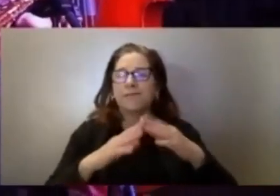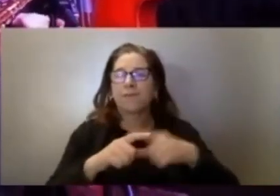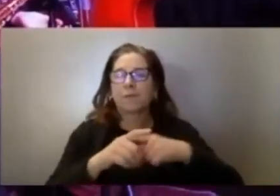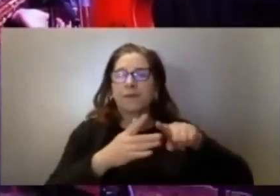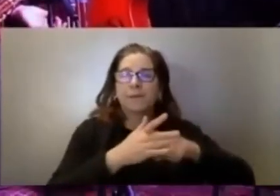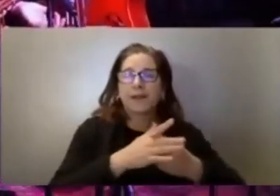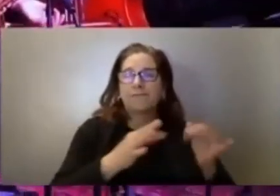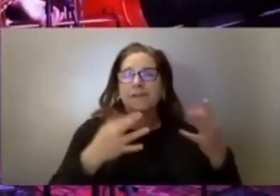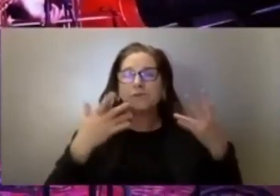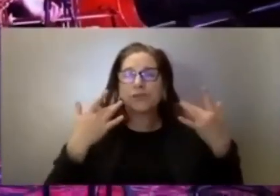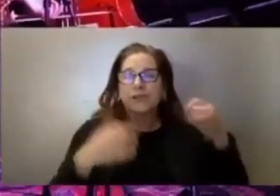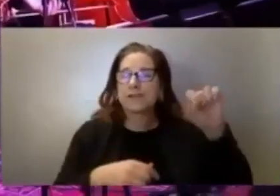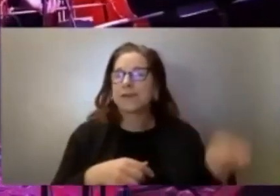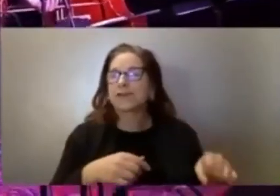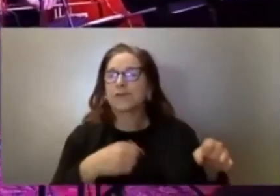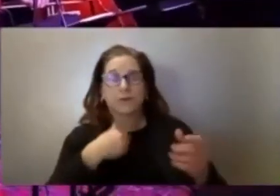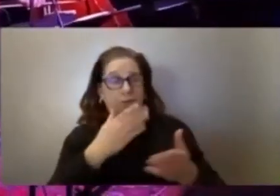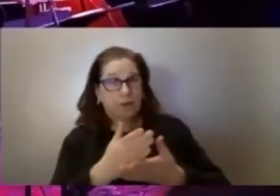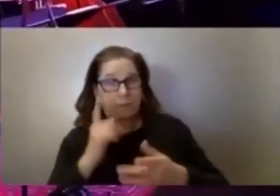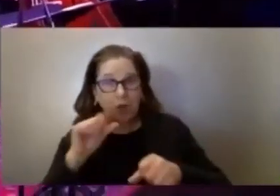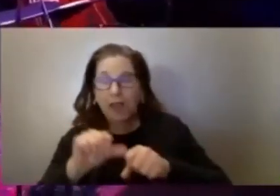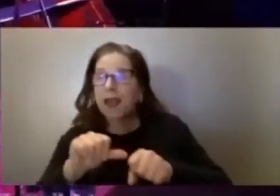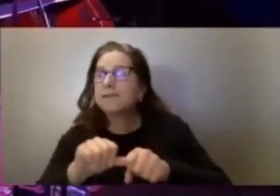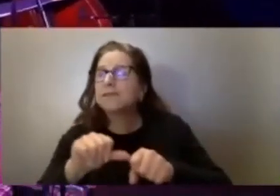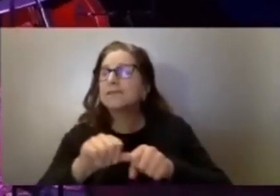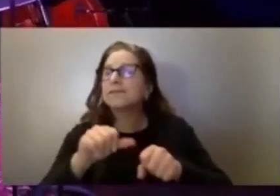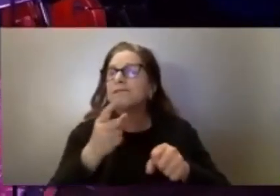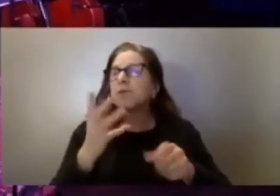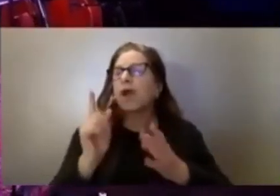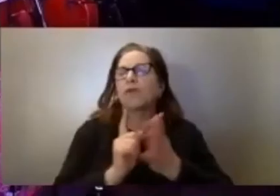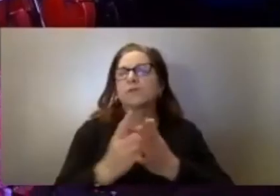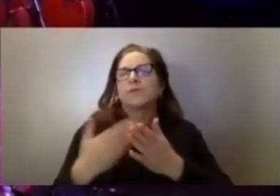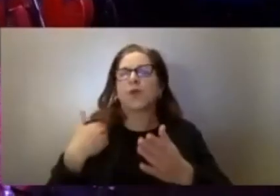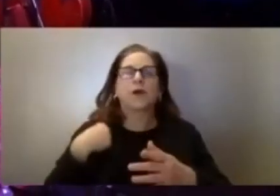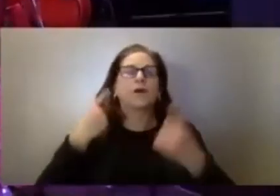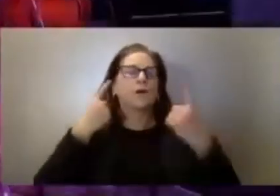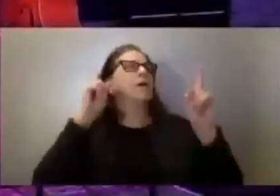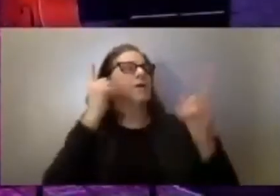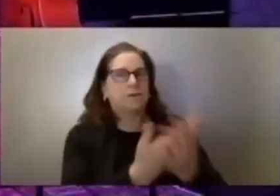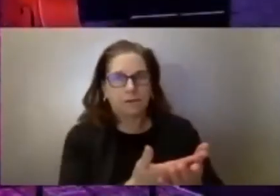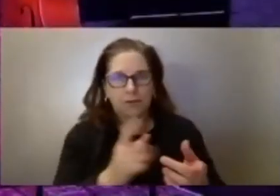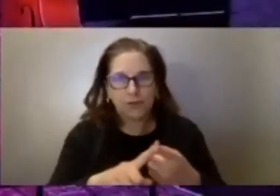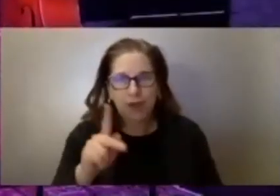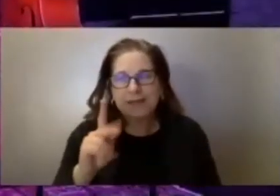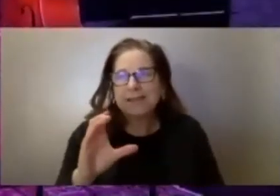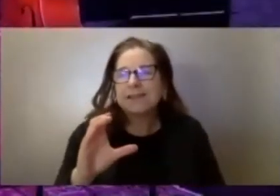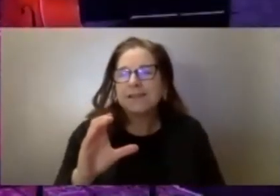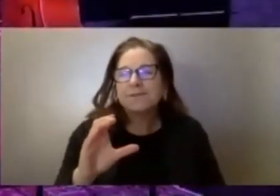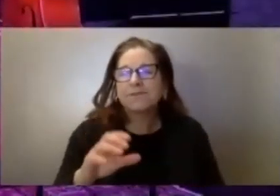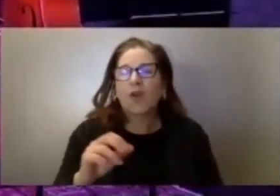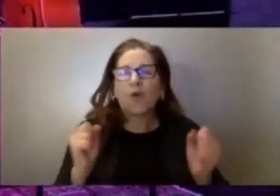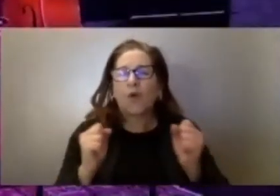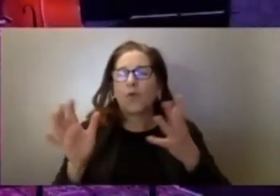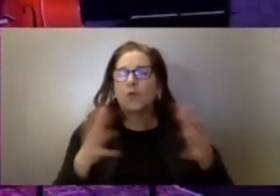for the beginning of the spring semester. We stopped for gas a few hours before we made it to Kansas